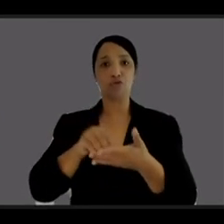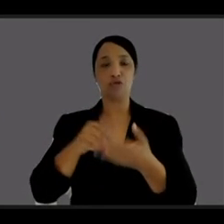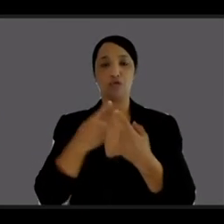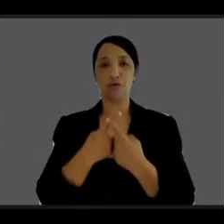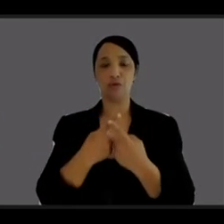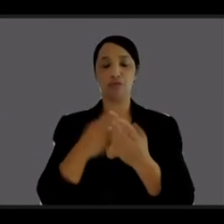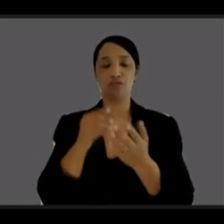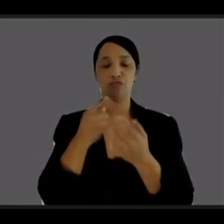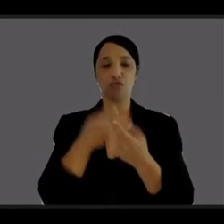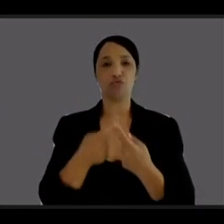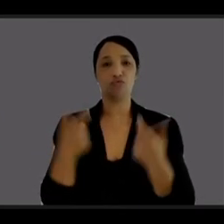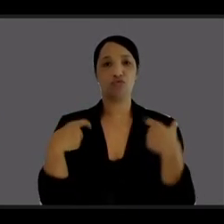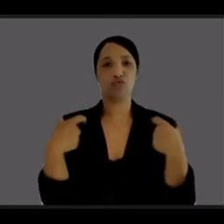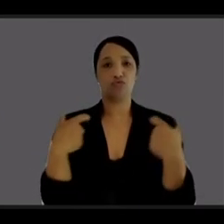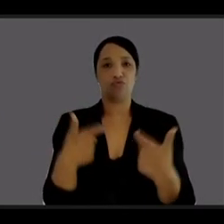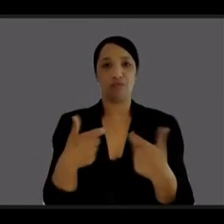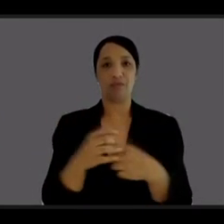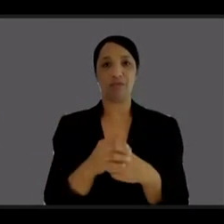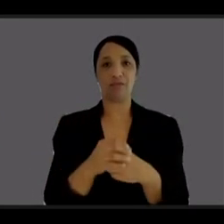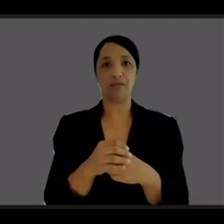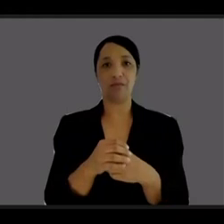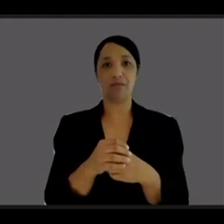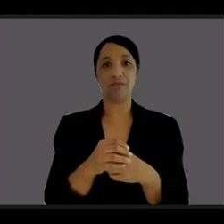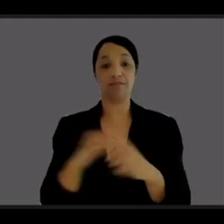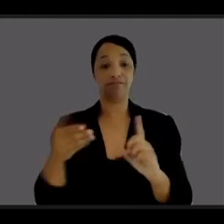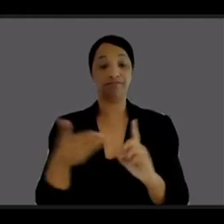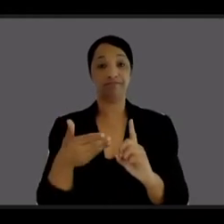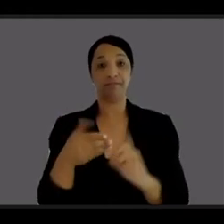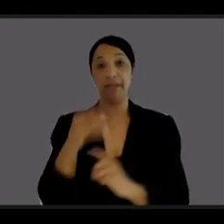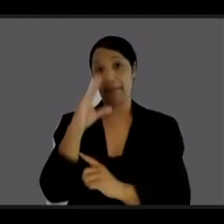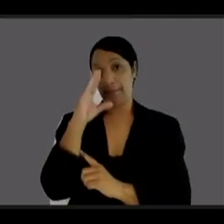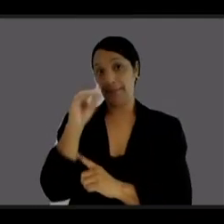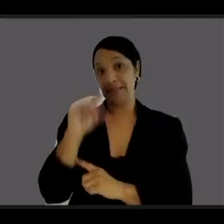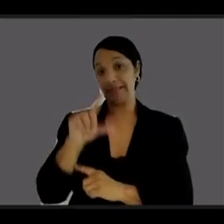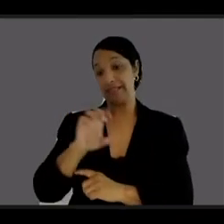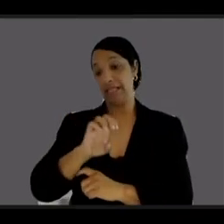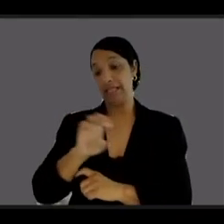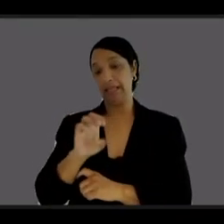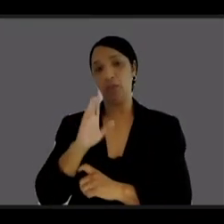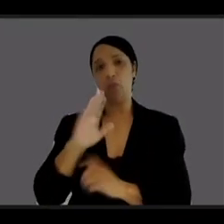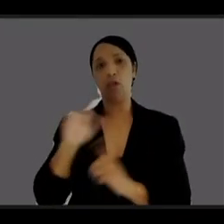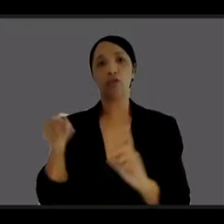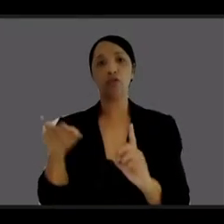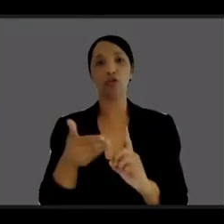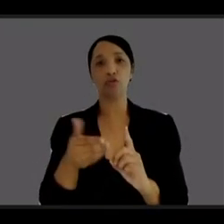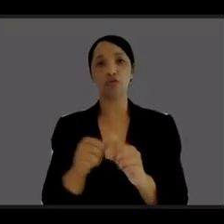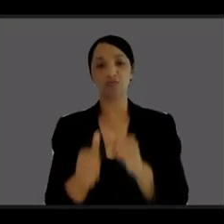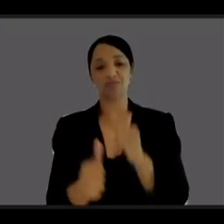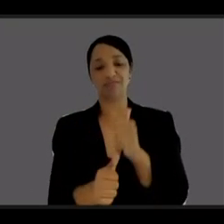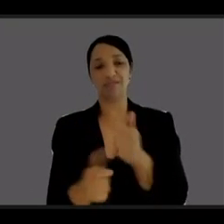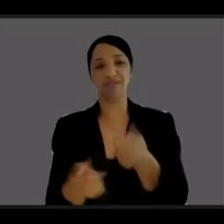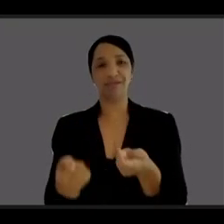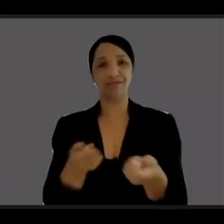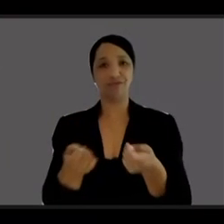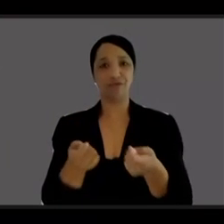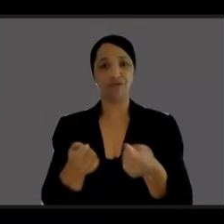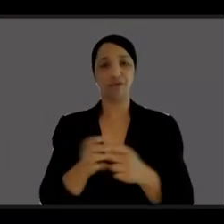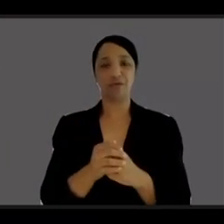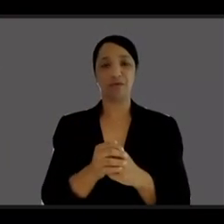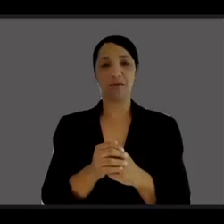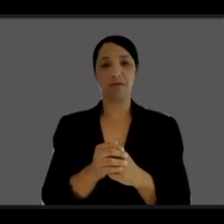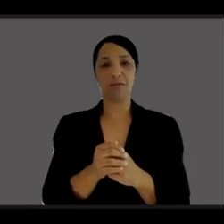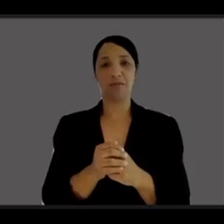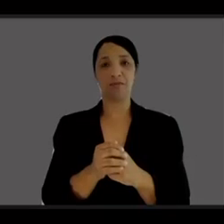by Mr. Lee Junfar, Under Secretary General of United Nations. So Mr. Lee, please proceed to